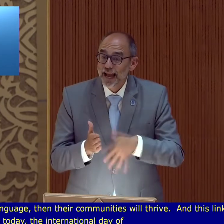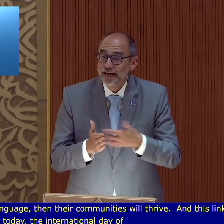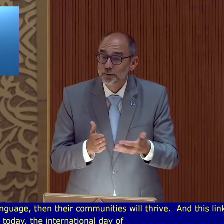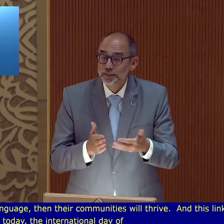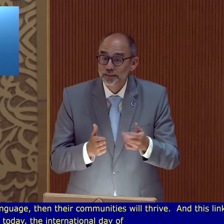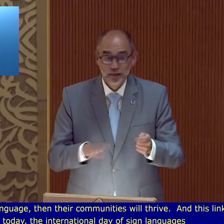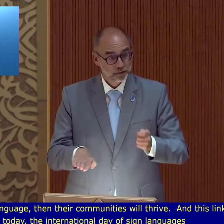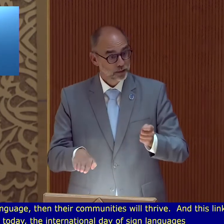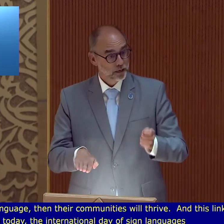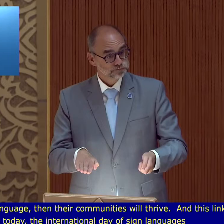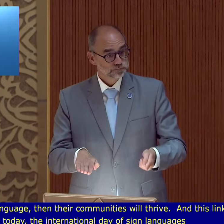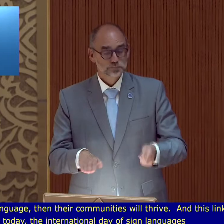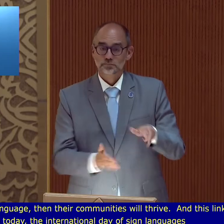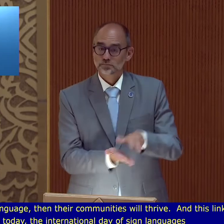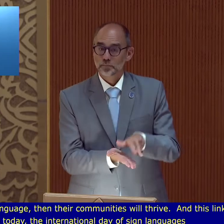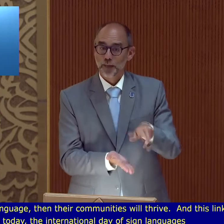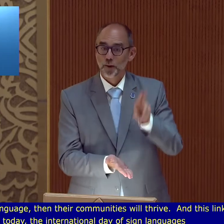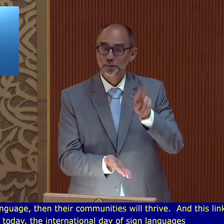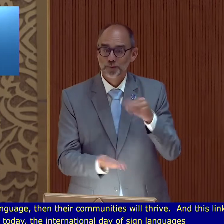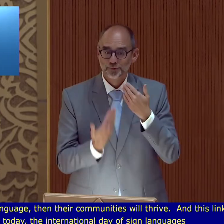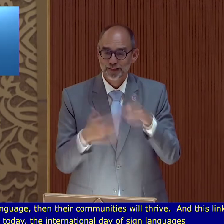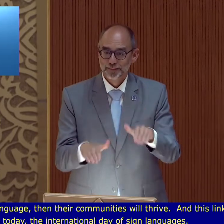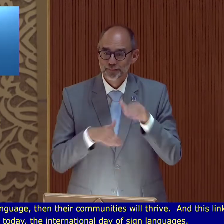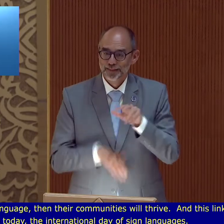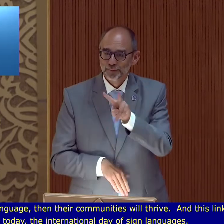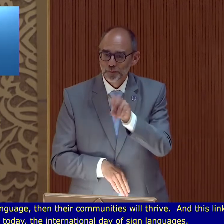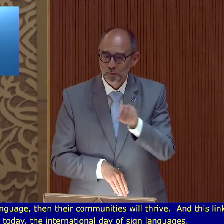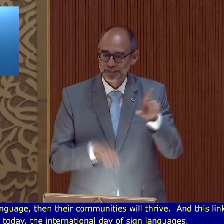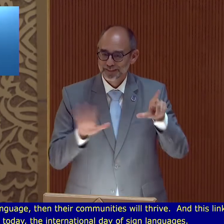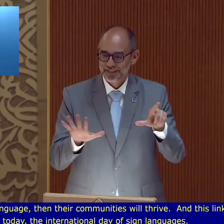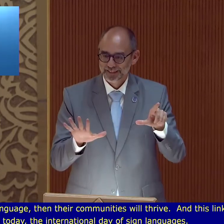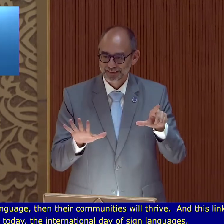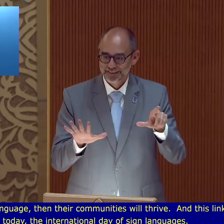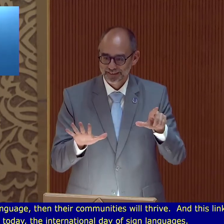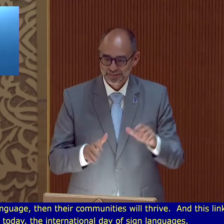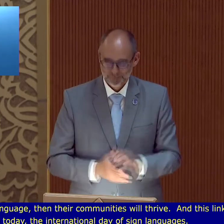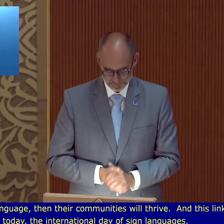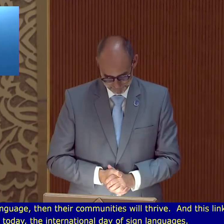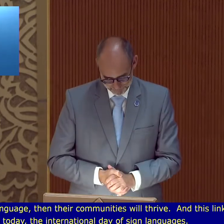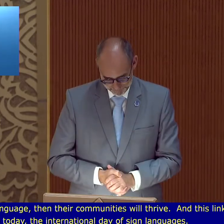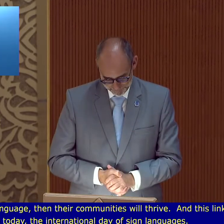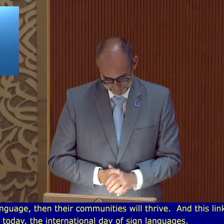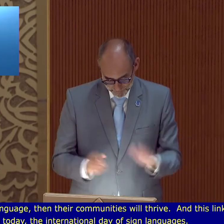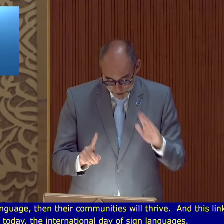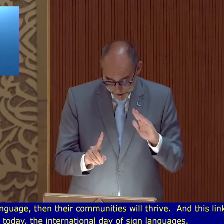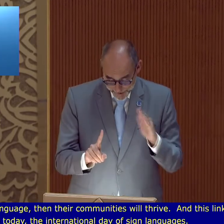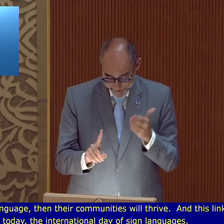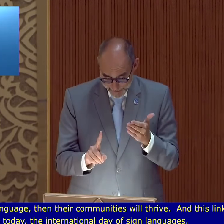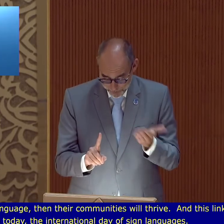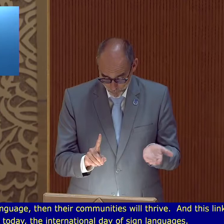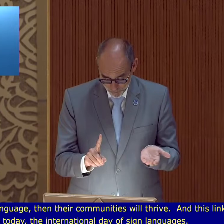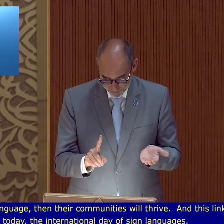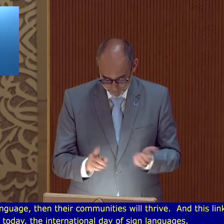The International Day of Sign Languages was formally approved by the UN General Assembly in